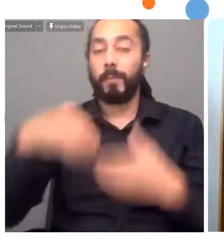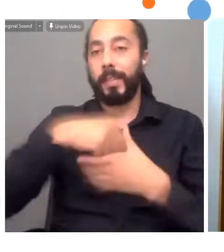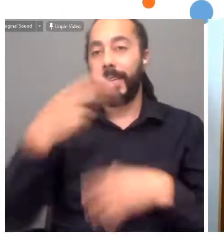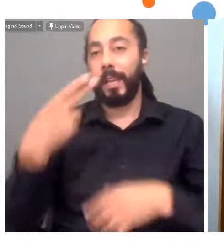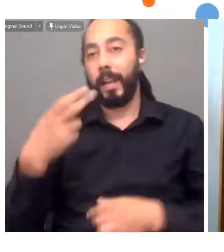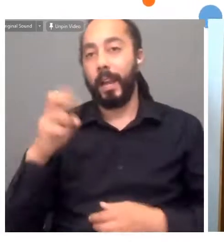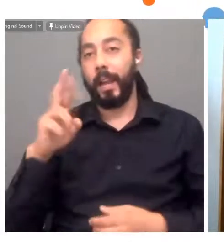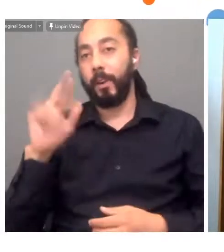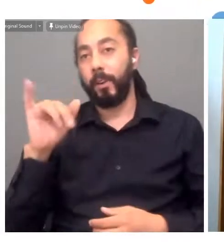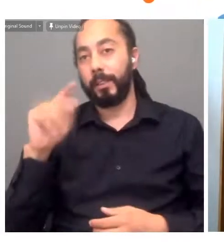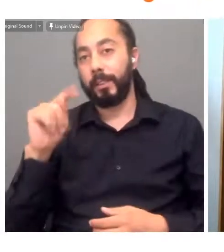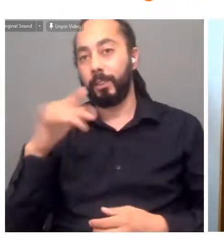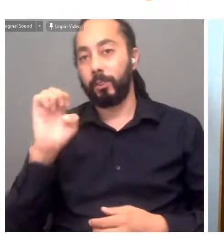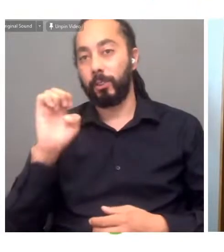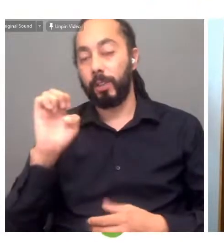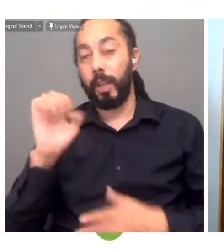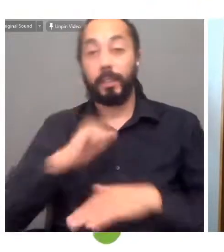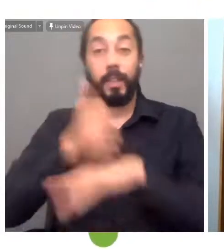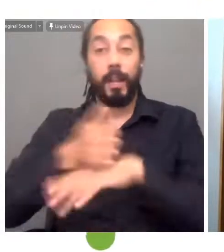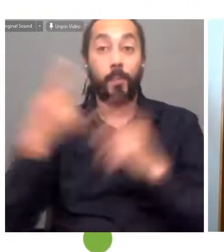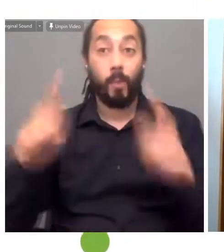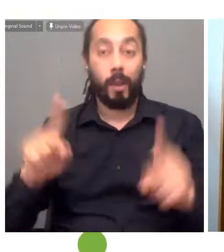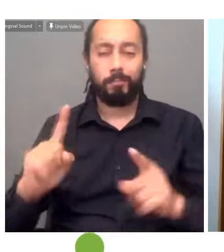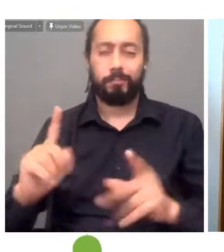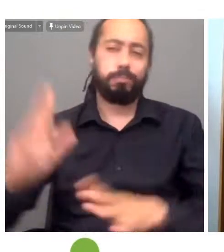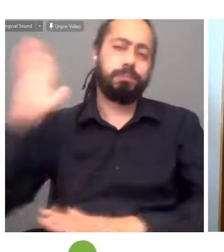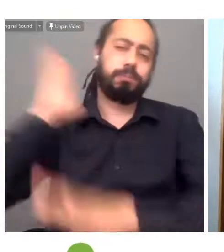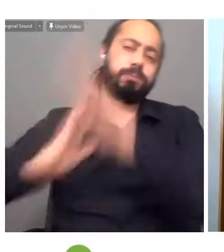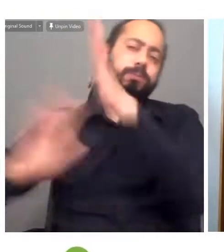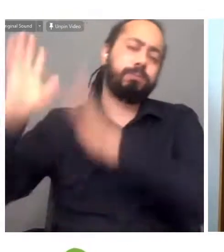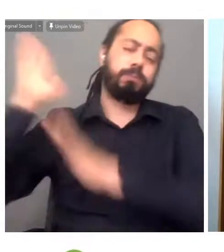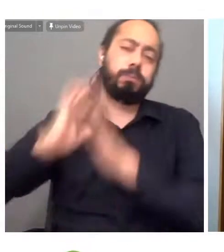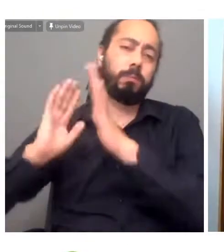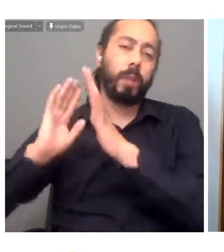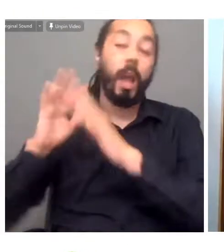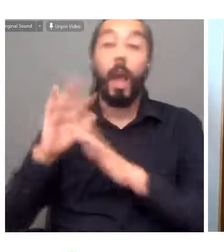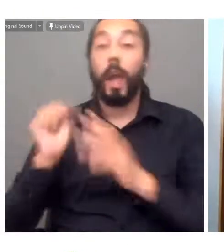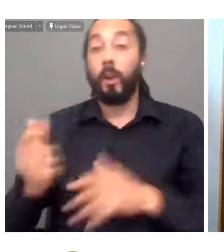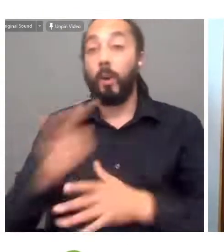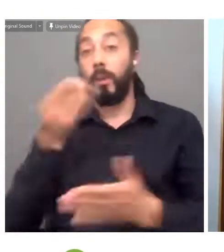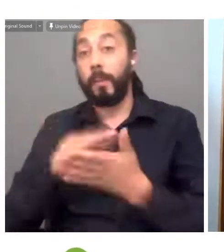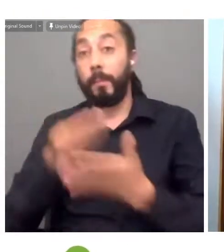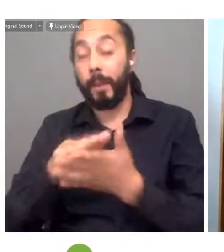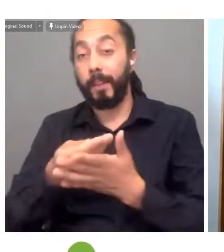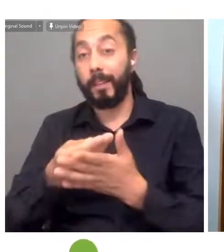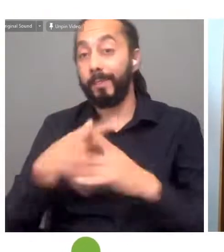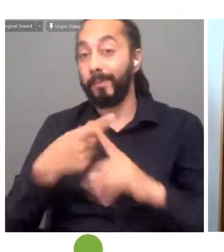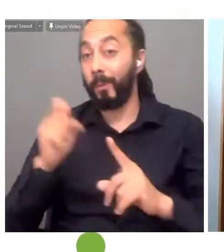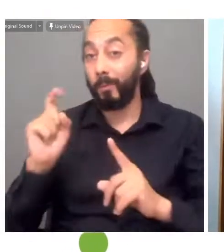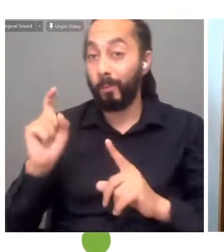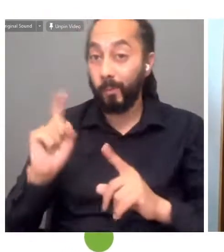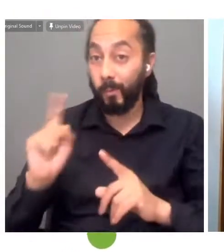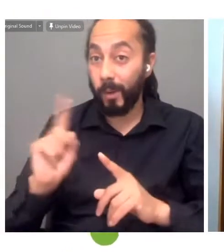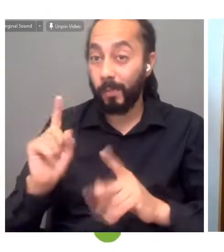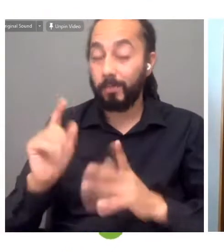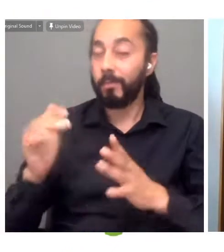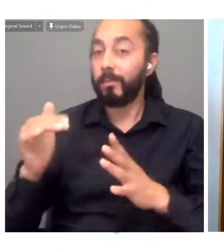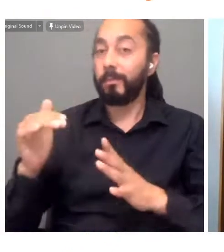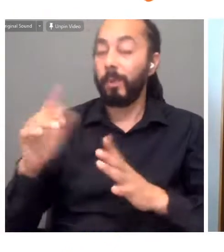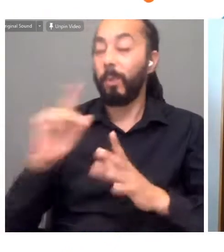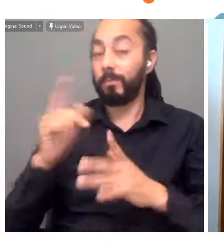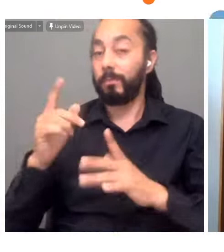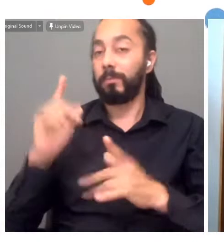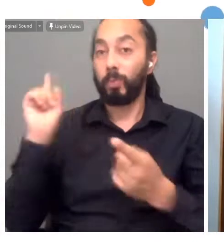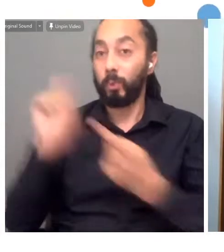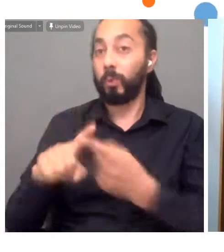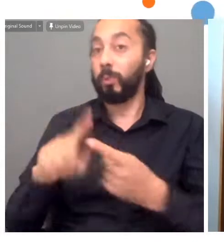ago, and all of the money has been attributed, or most of the money is attributed to organizations that have been around